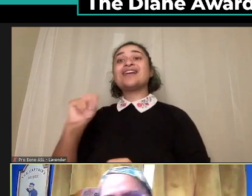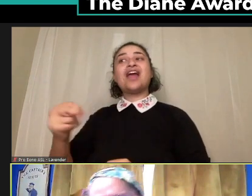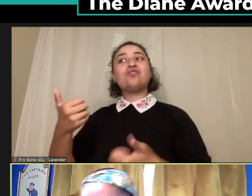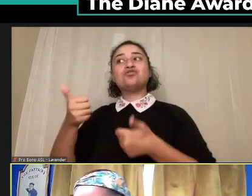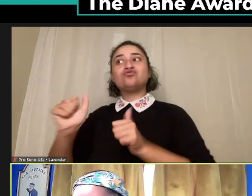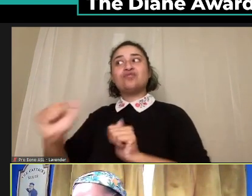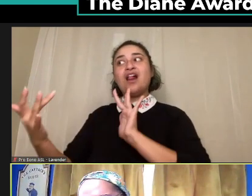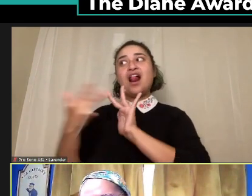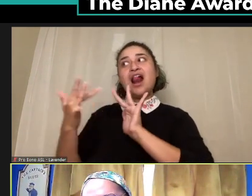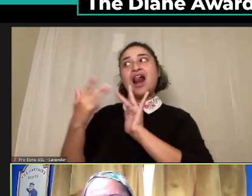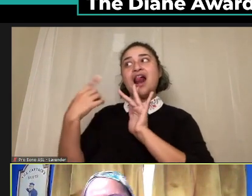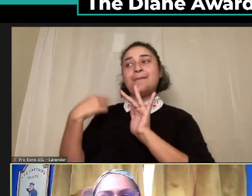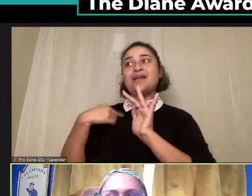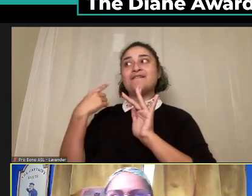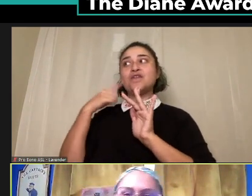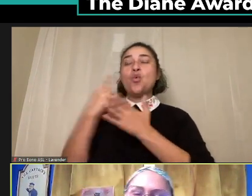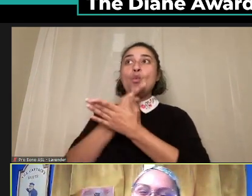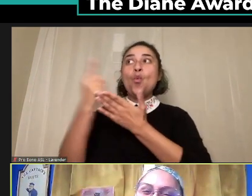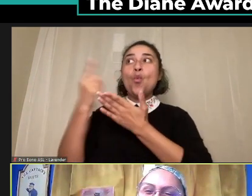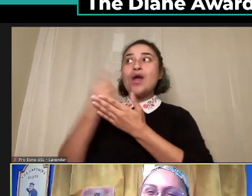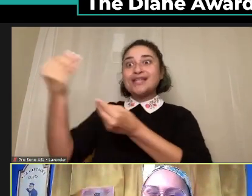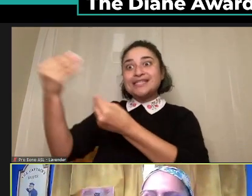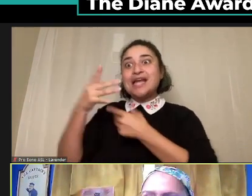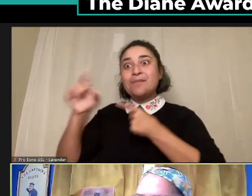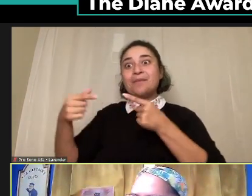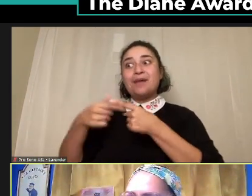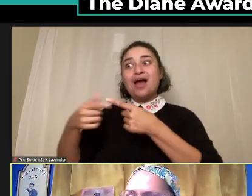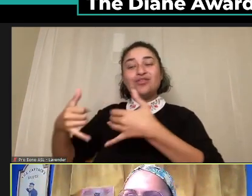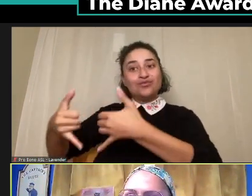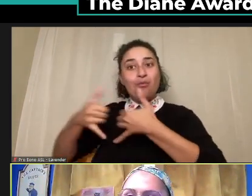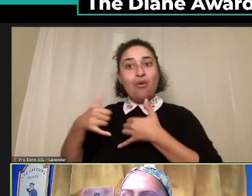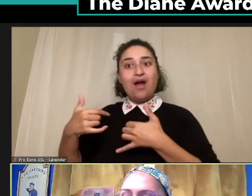weeks to tell me about this award. And I kept me